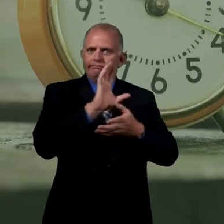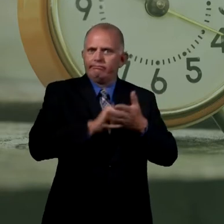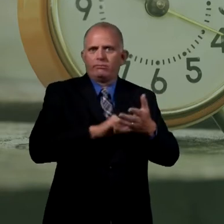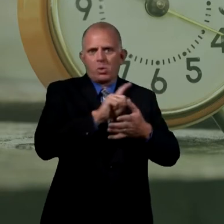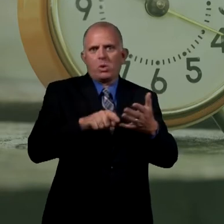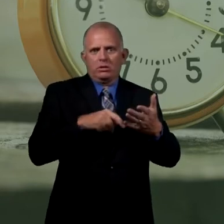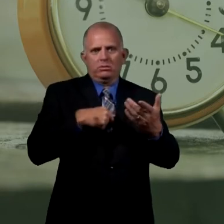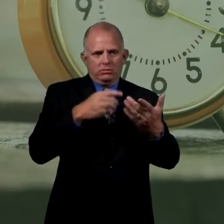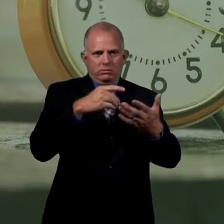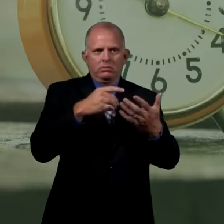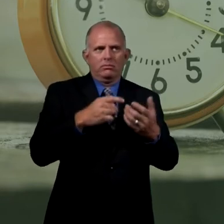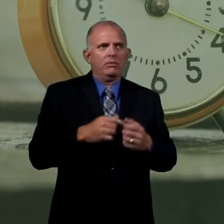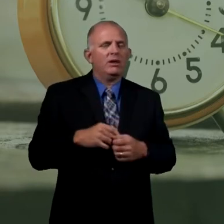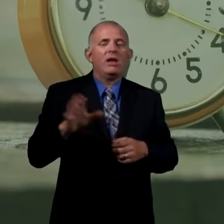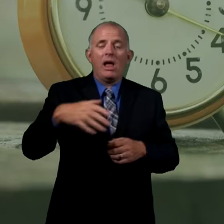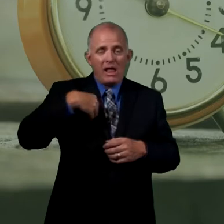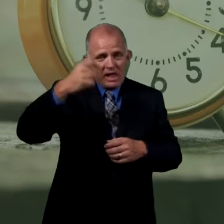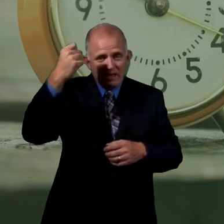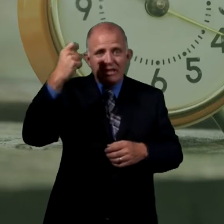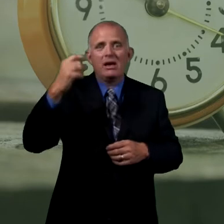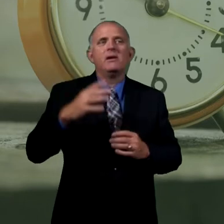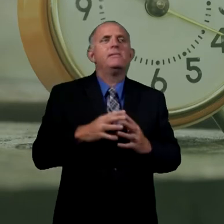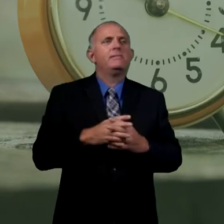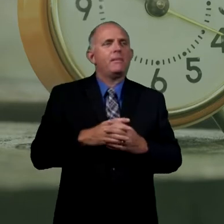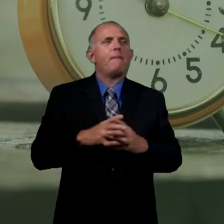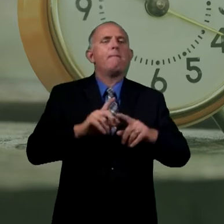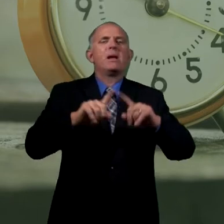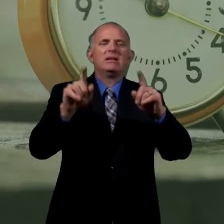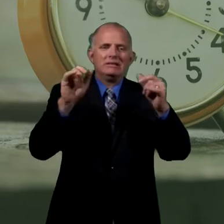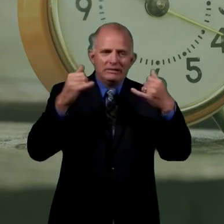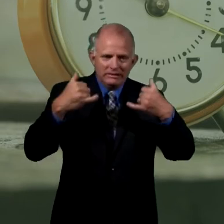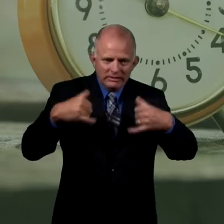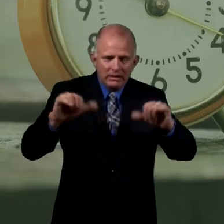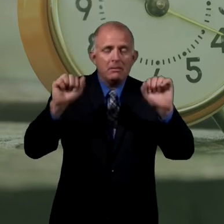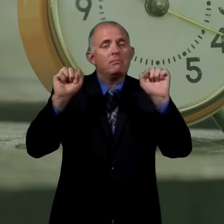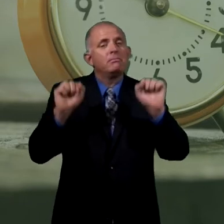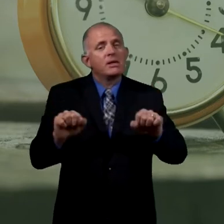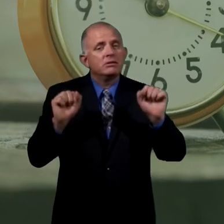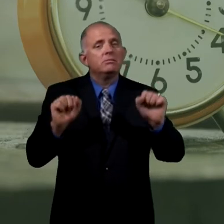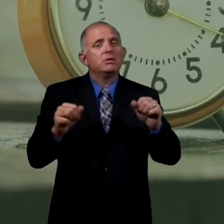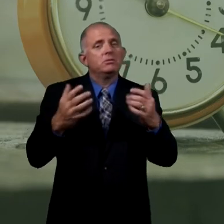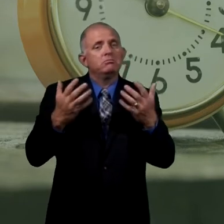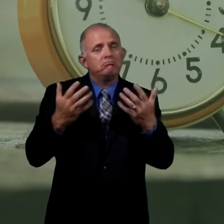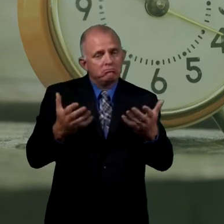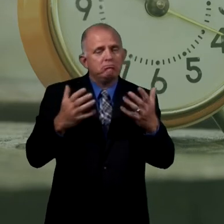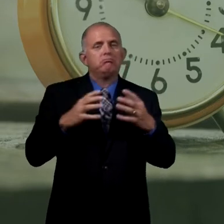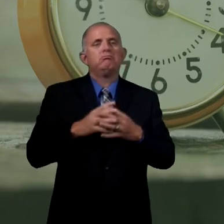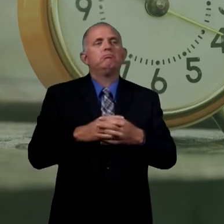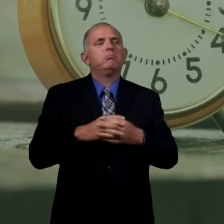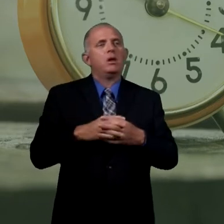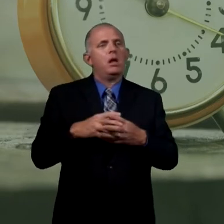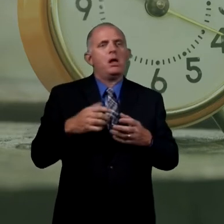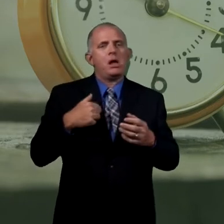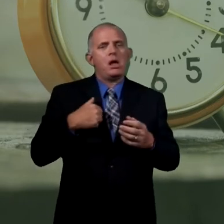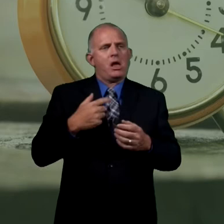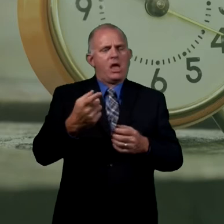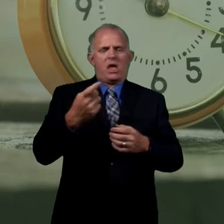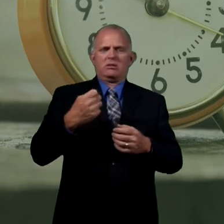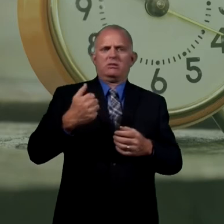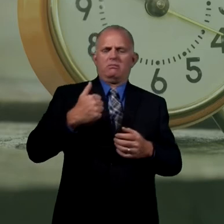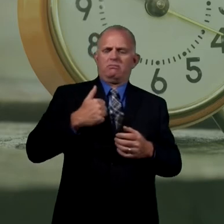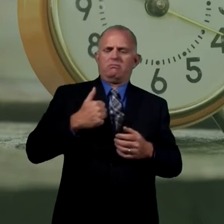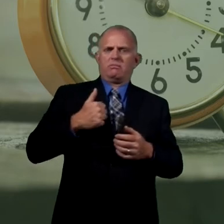I understand. I can relate to that. But it is impossible. So what I thought, I'd ask myself a question today.